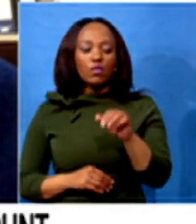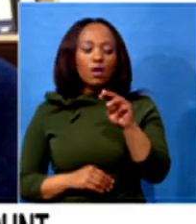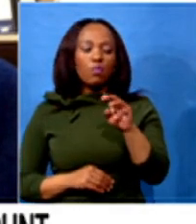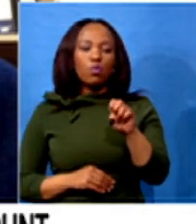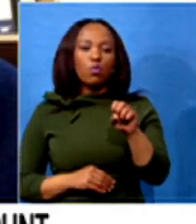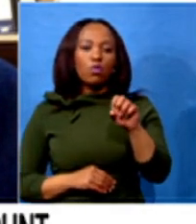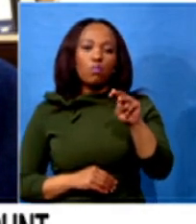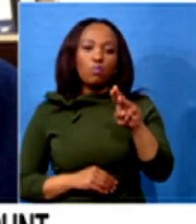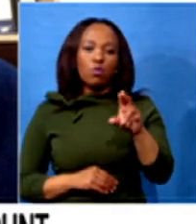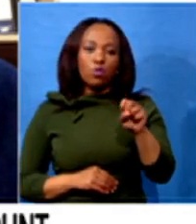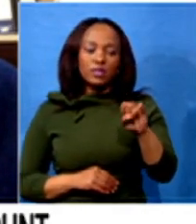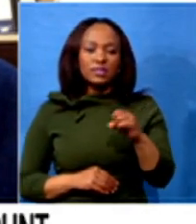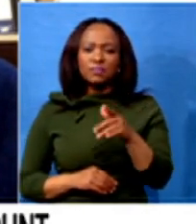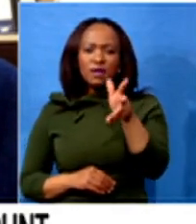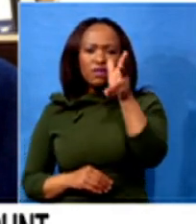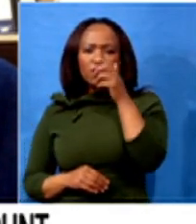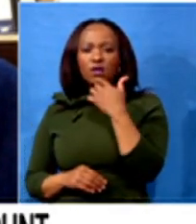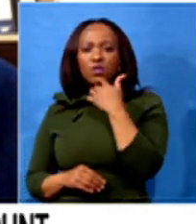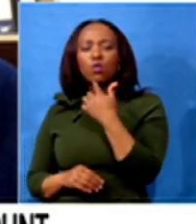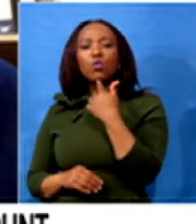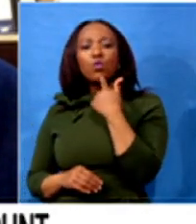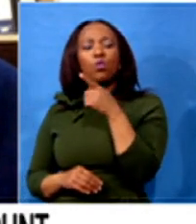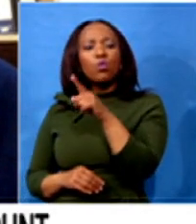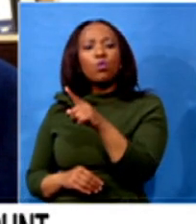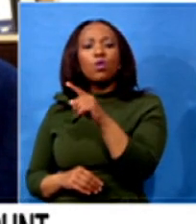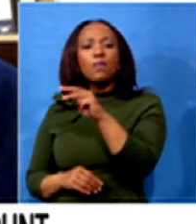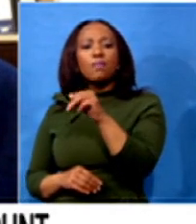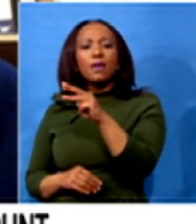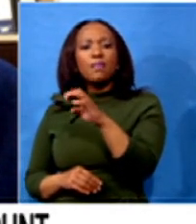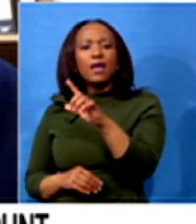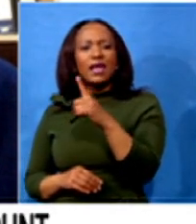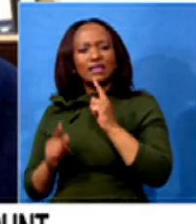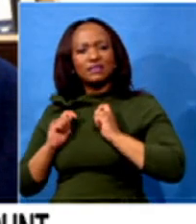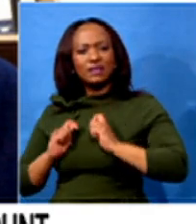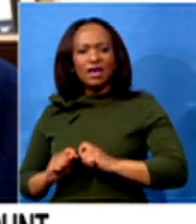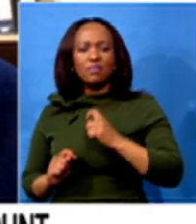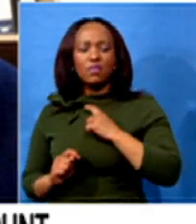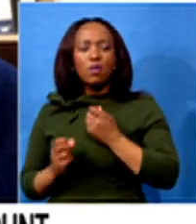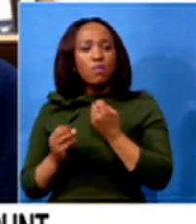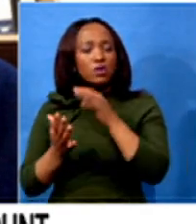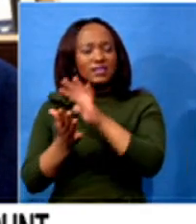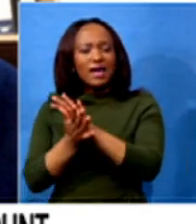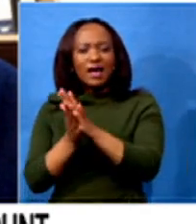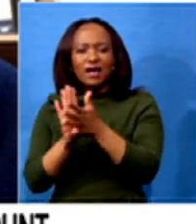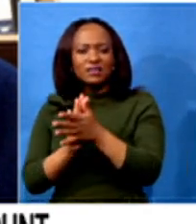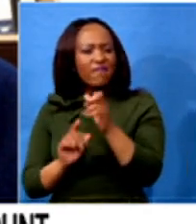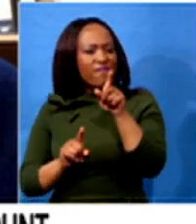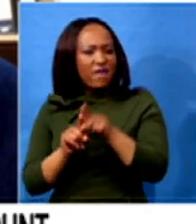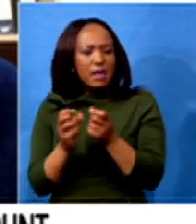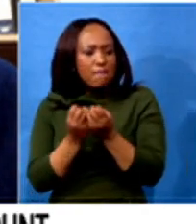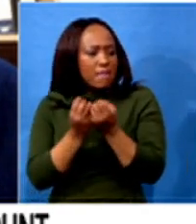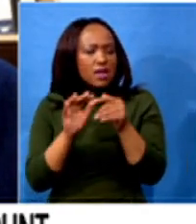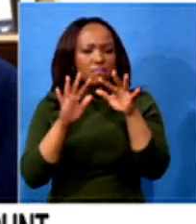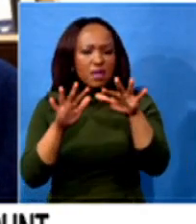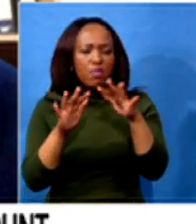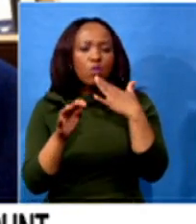I really find Ms. Memela's talk very exhausting now. SASSA is failing many unemployed South Africans. I want to know